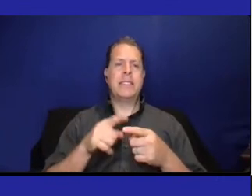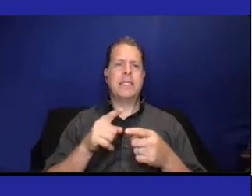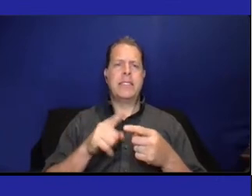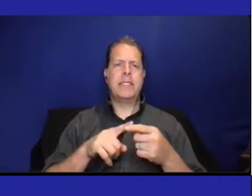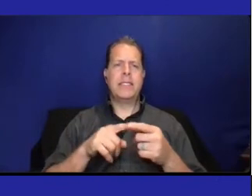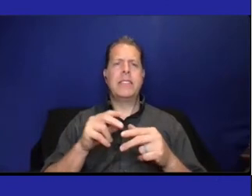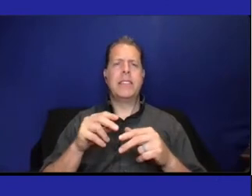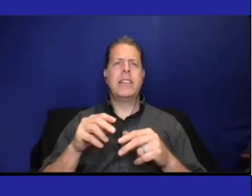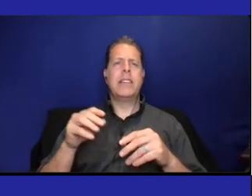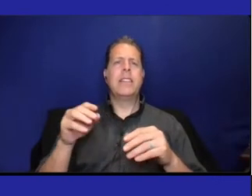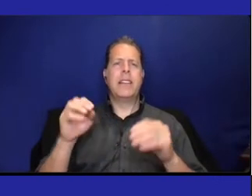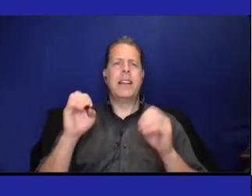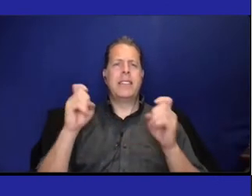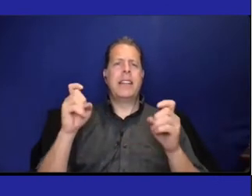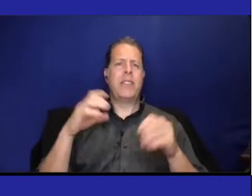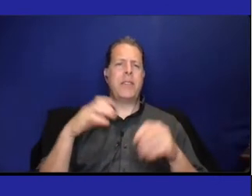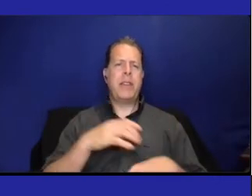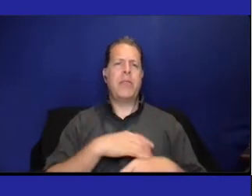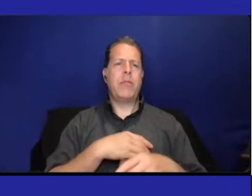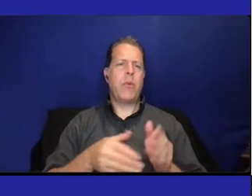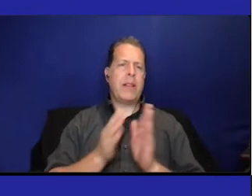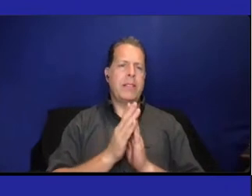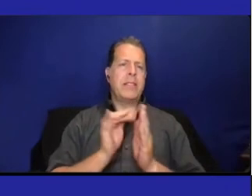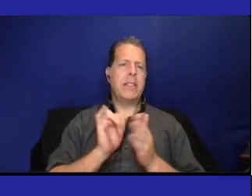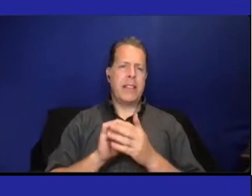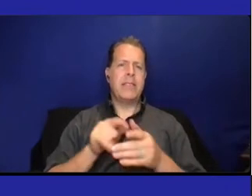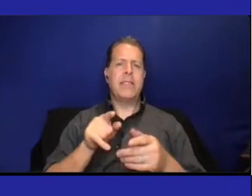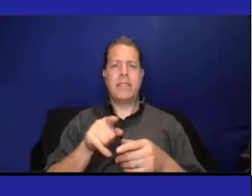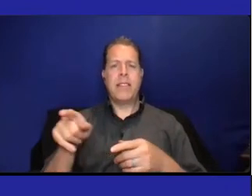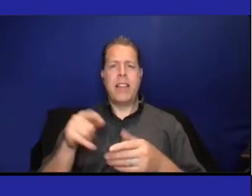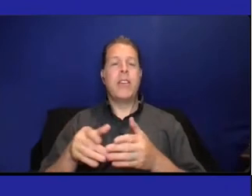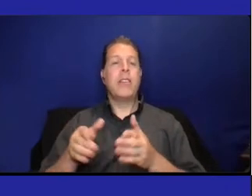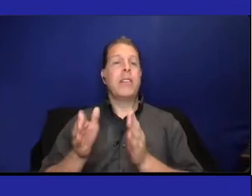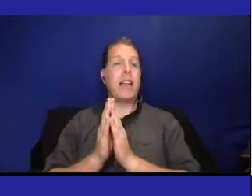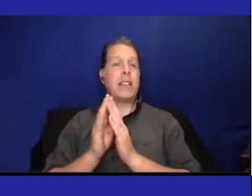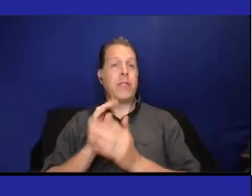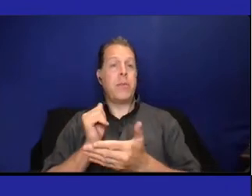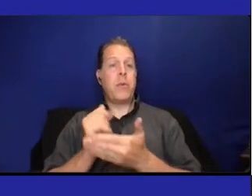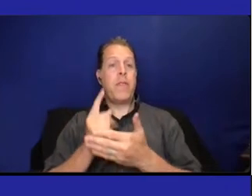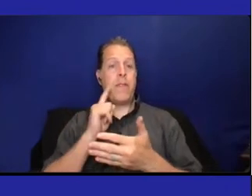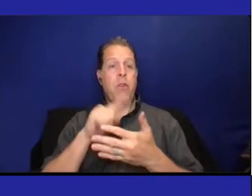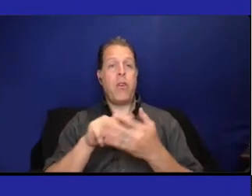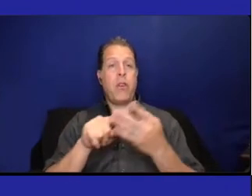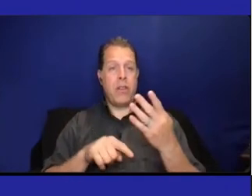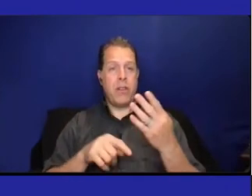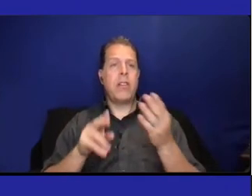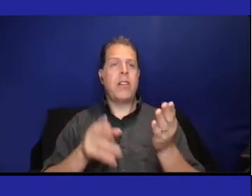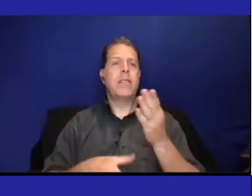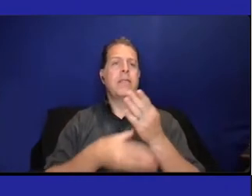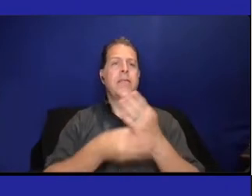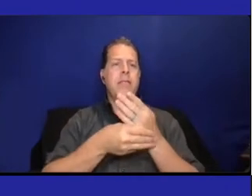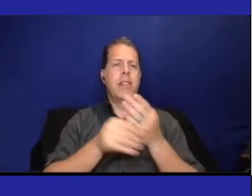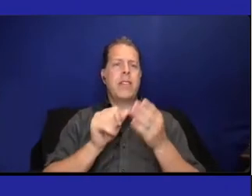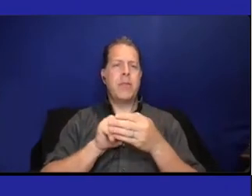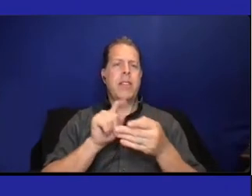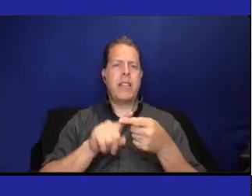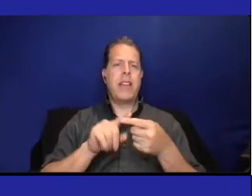Office of Facilities Development and Correctional Health Services is seeking approval for the following contract amendments at Bellevue